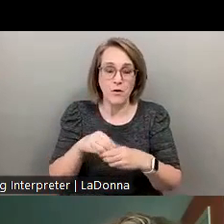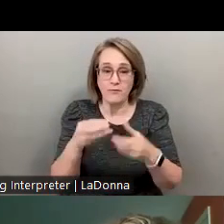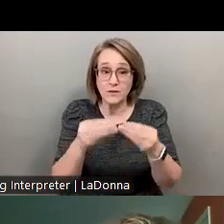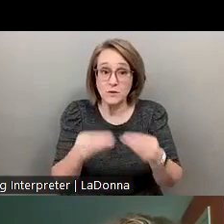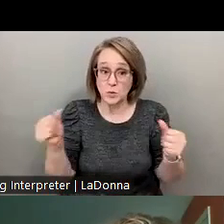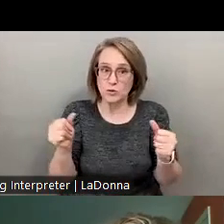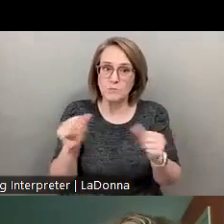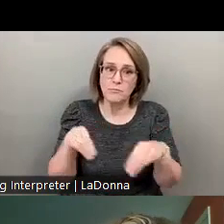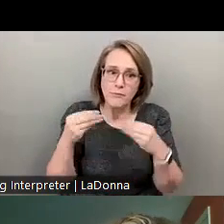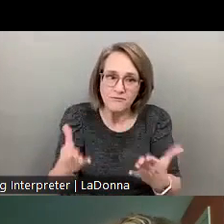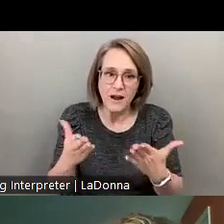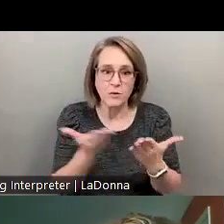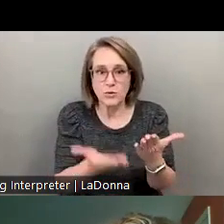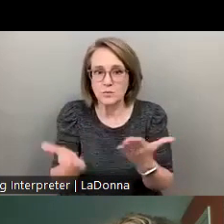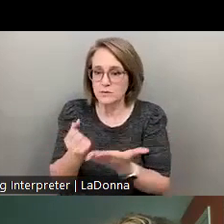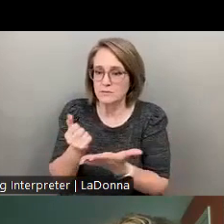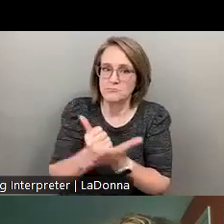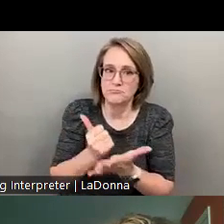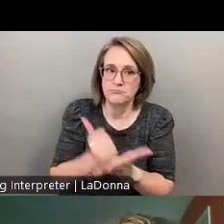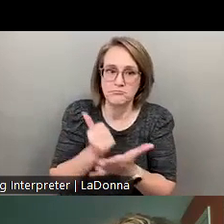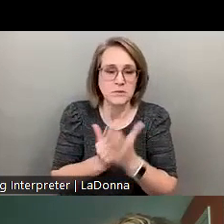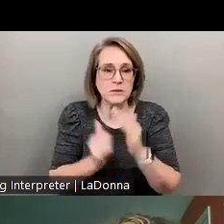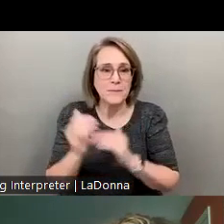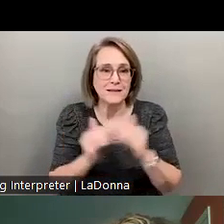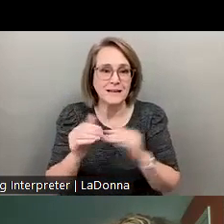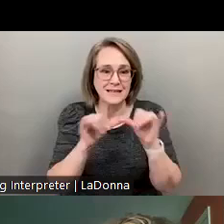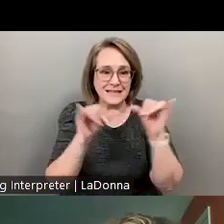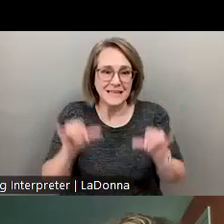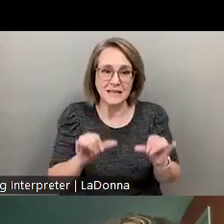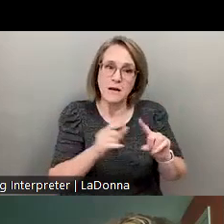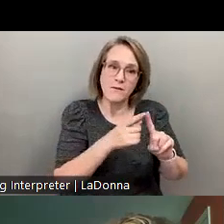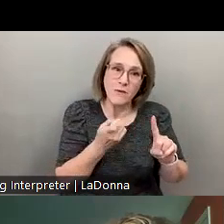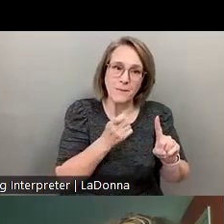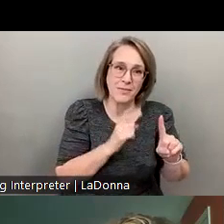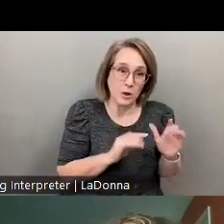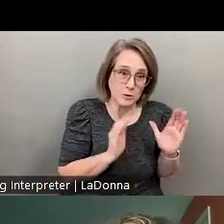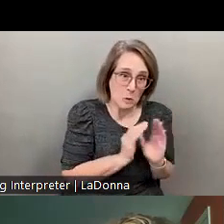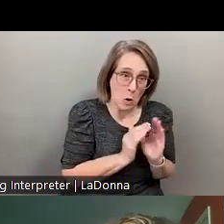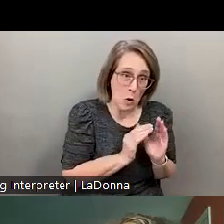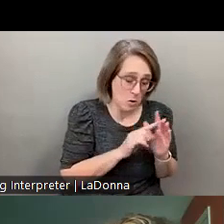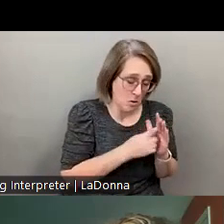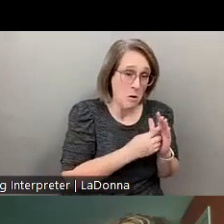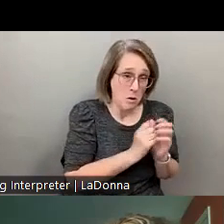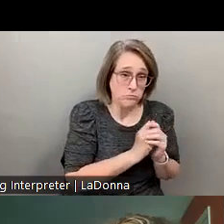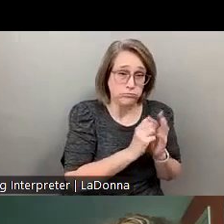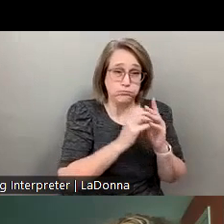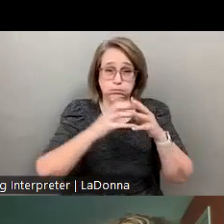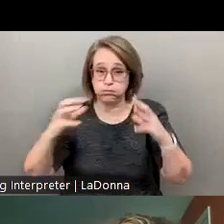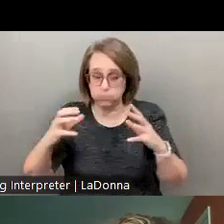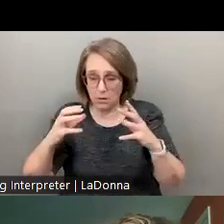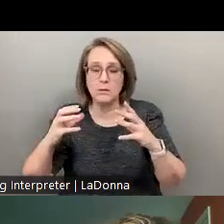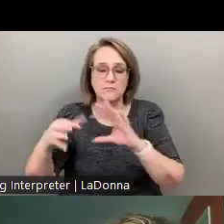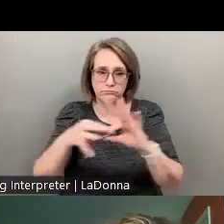and helping to kind of build out these systems kind of from where their little corner of the world